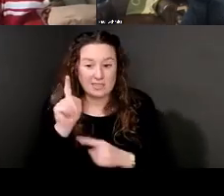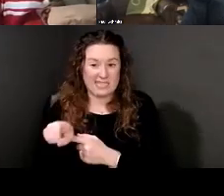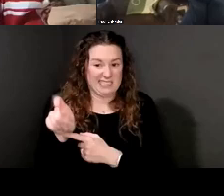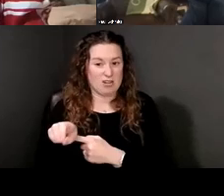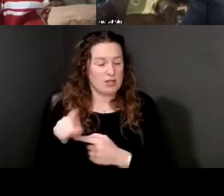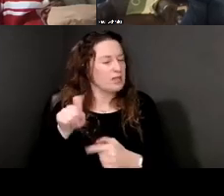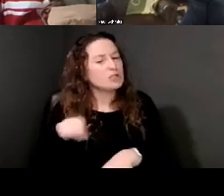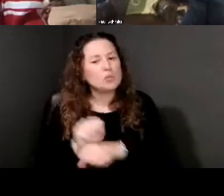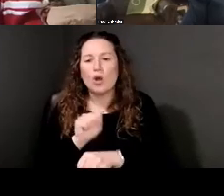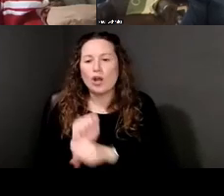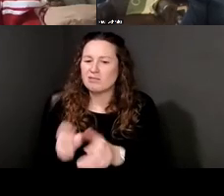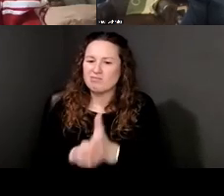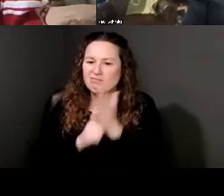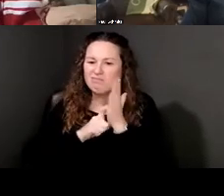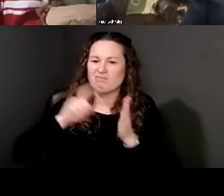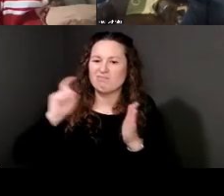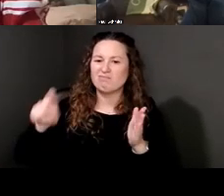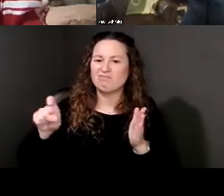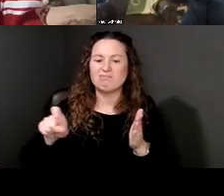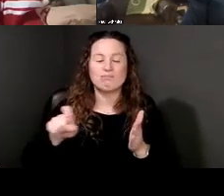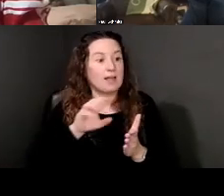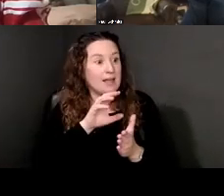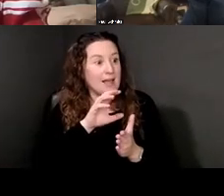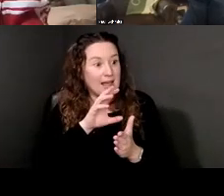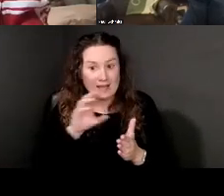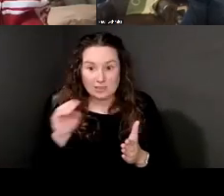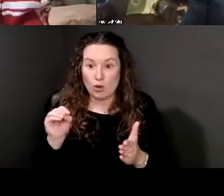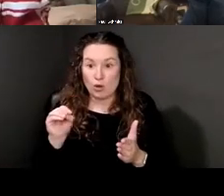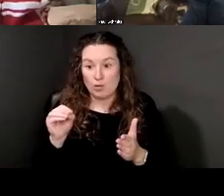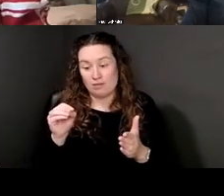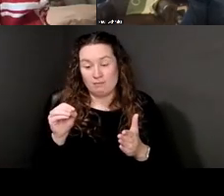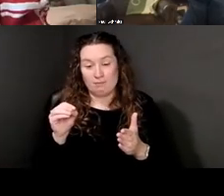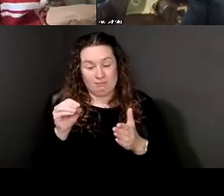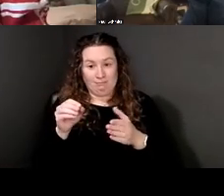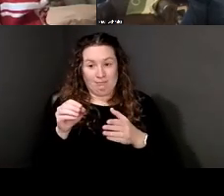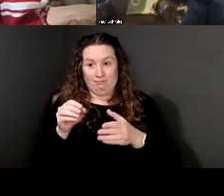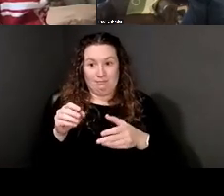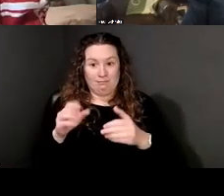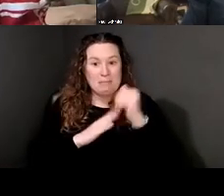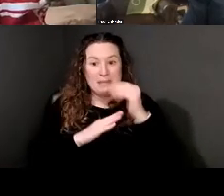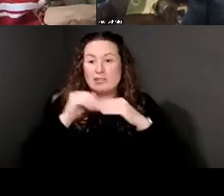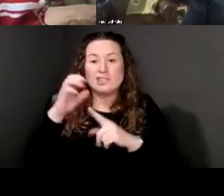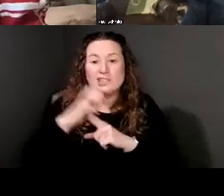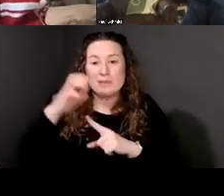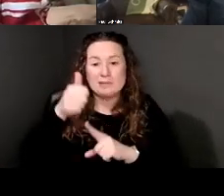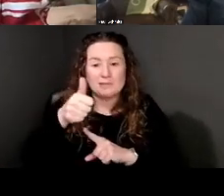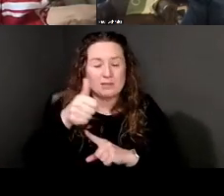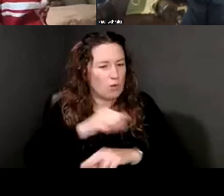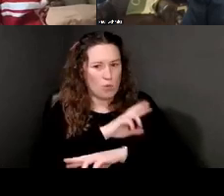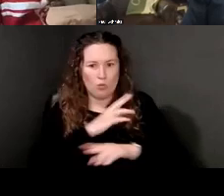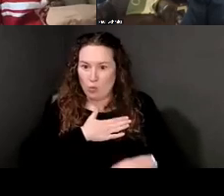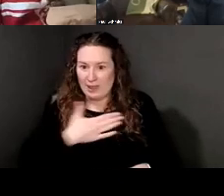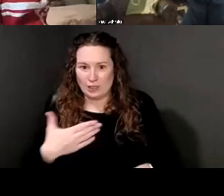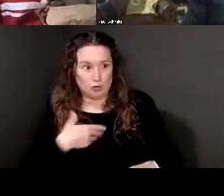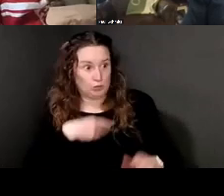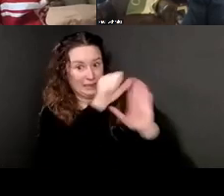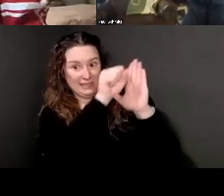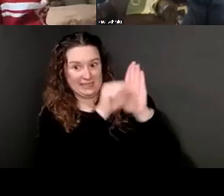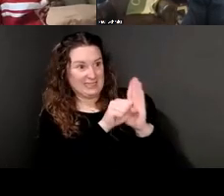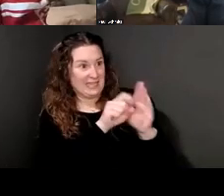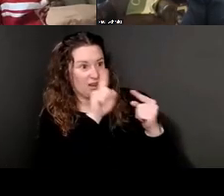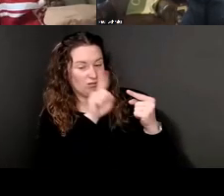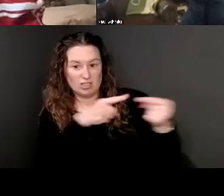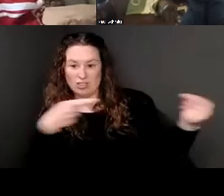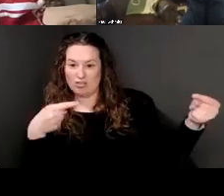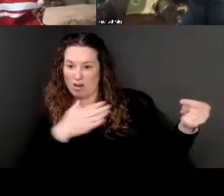and building champions who get this and are willing to stand up to the state with organizations and